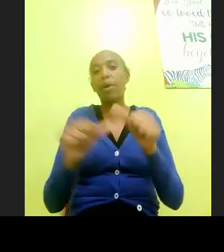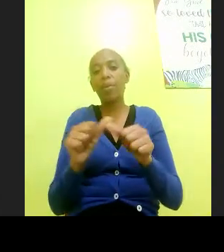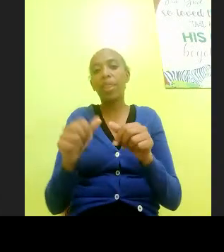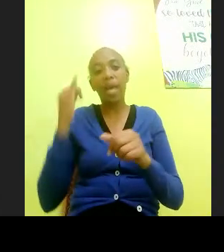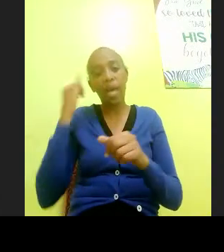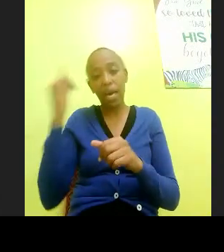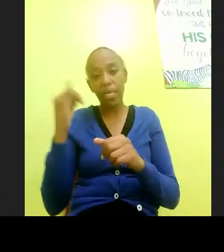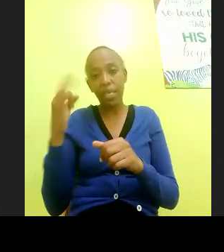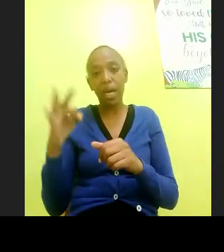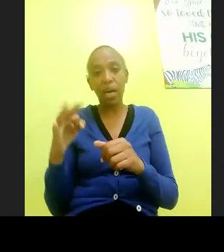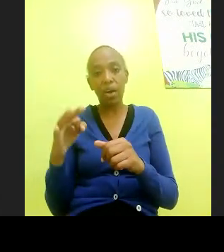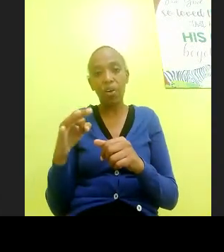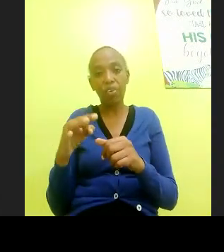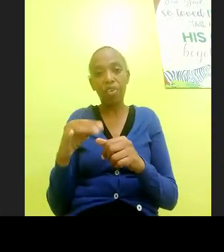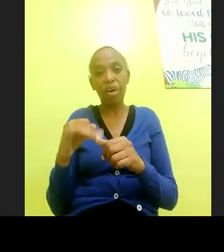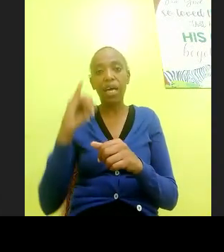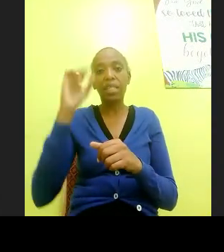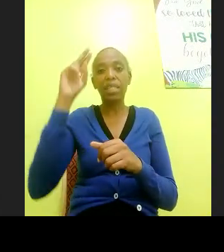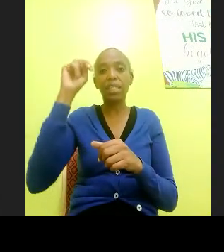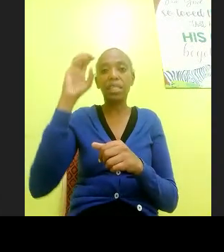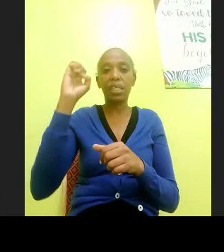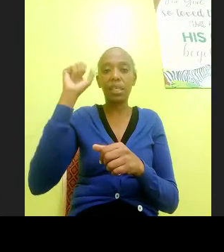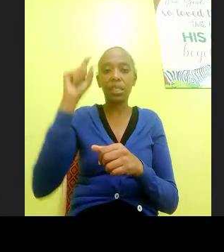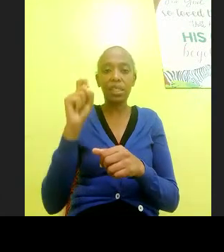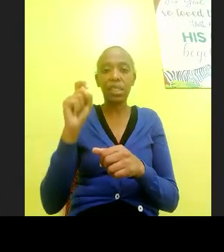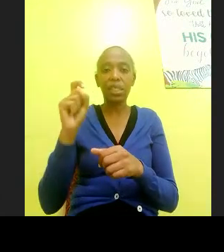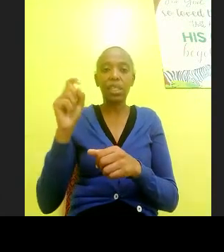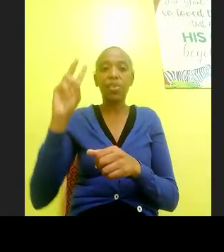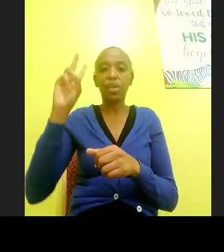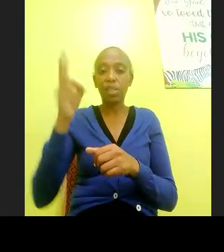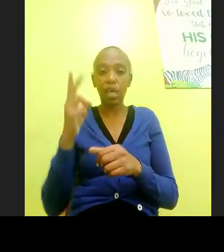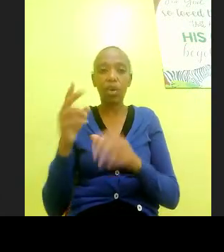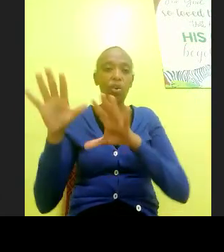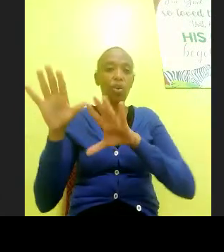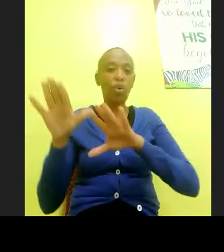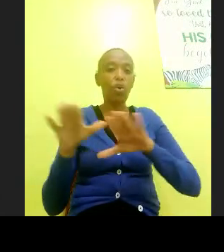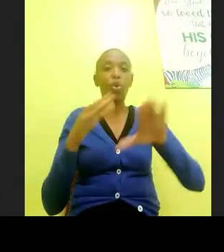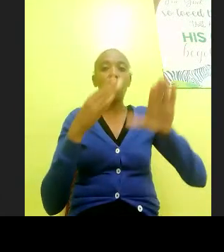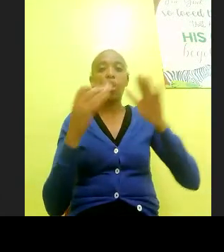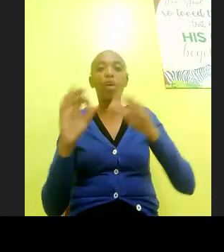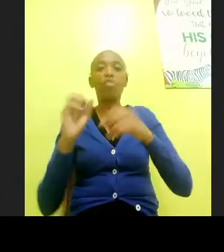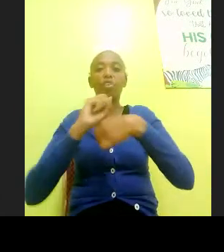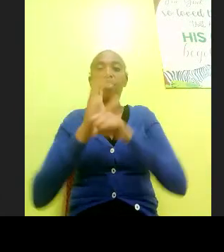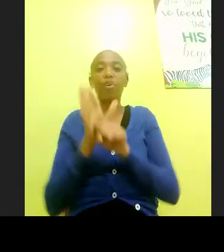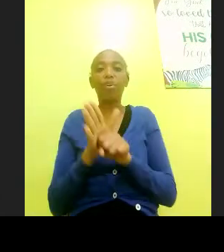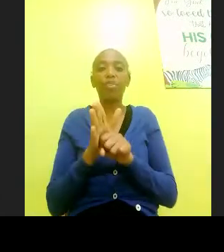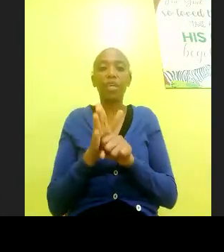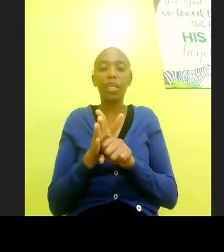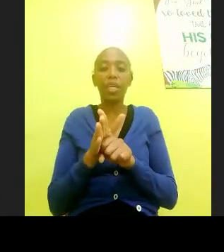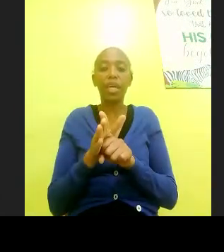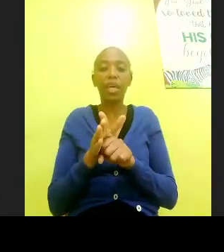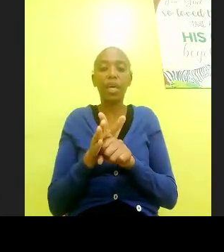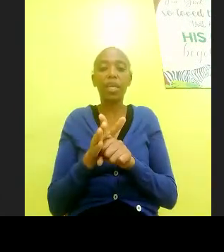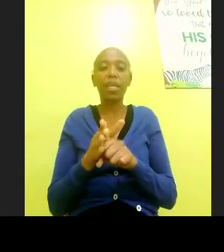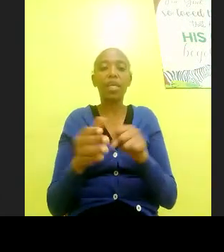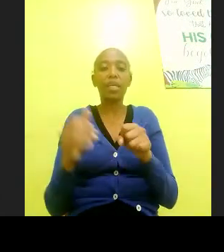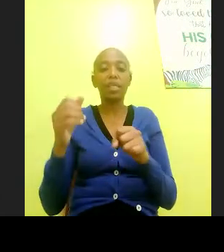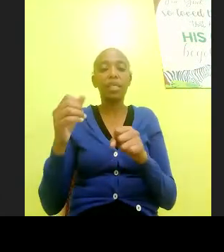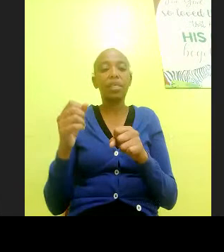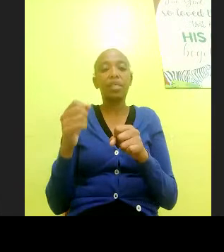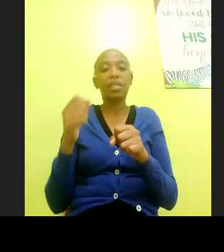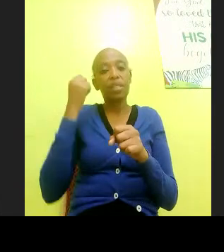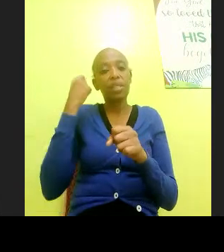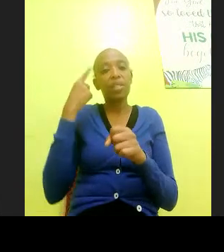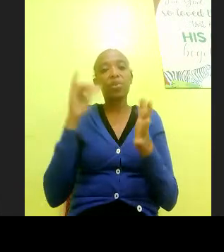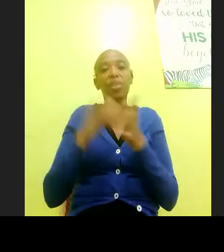was into the second wave of COVID, and it occurred to me that